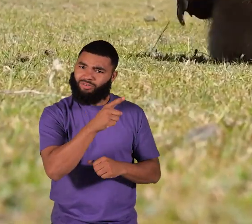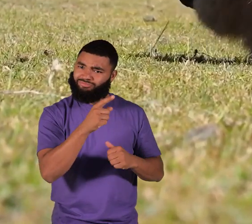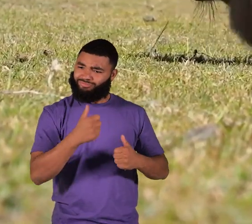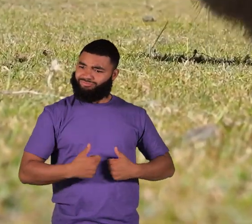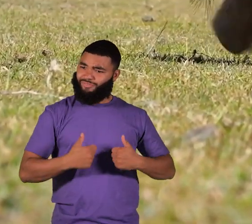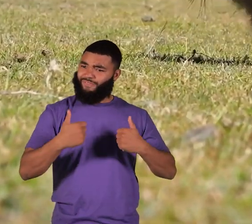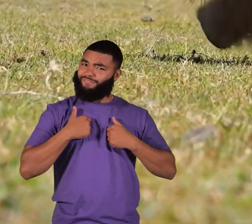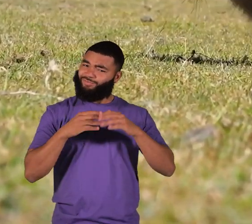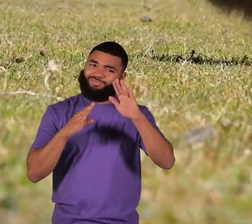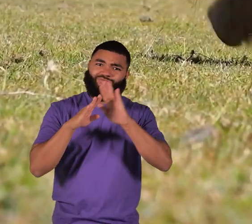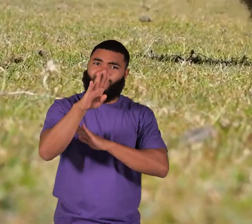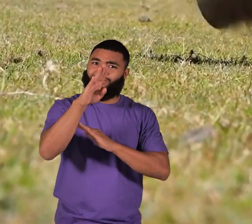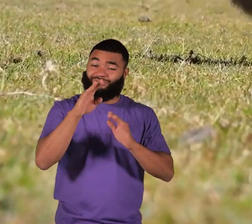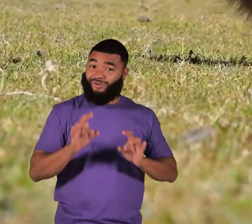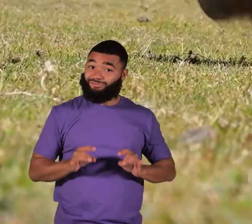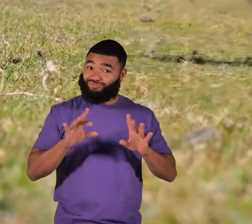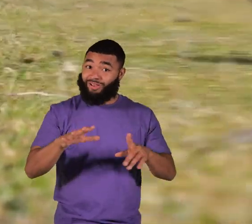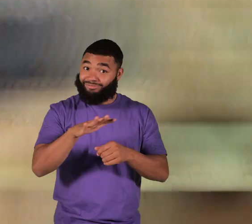Australian habitats.